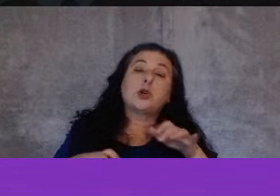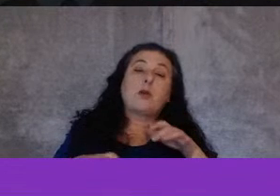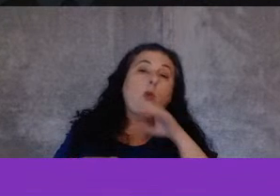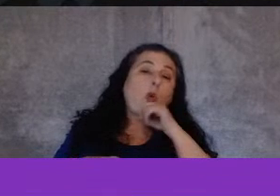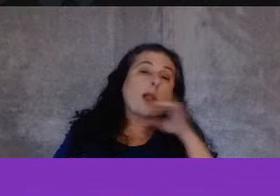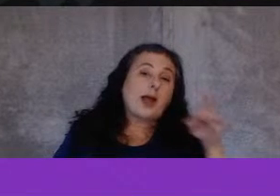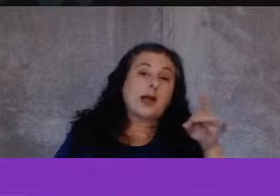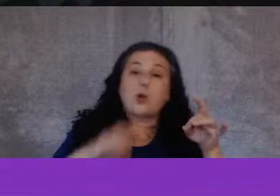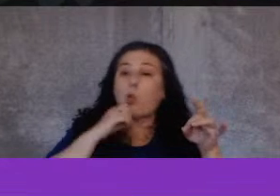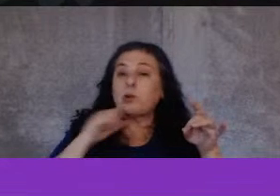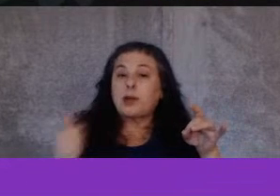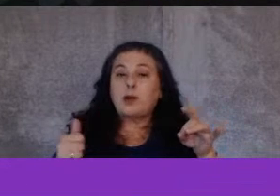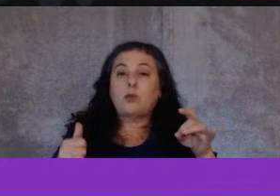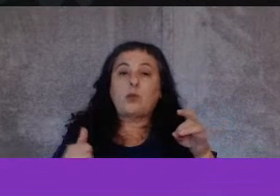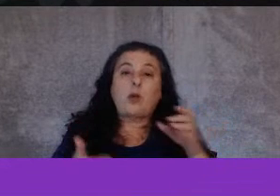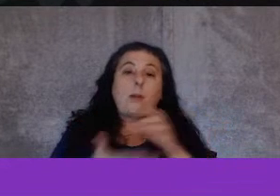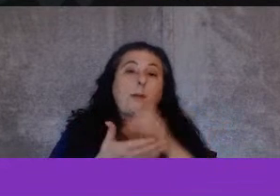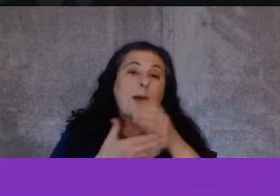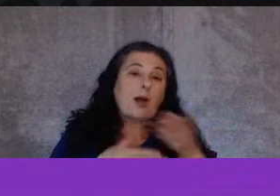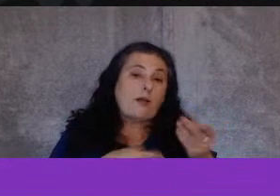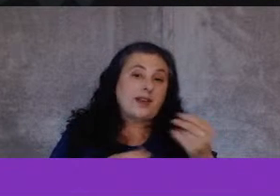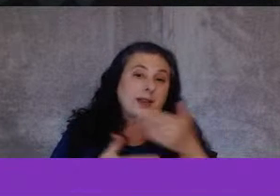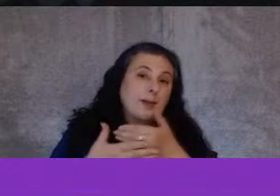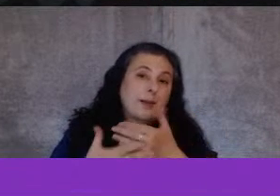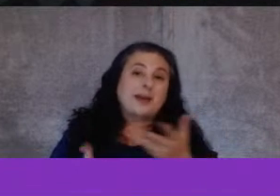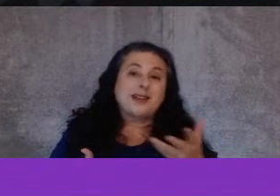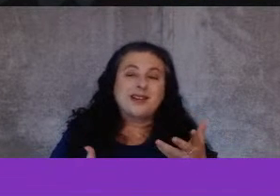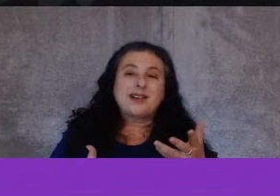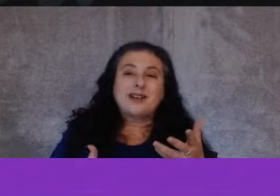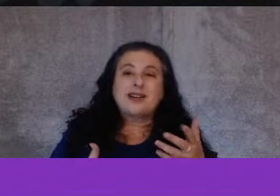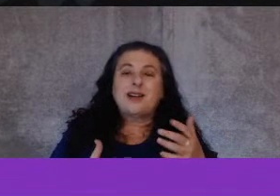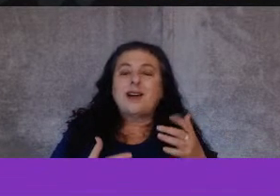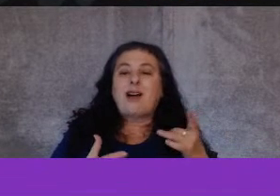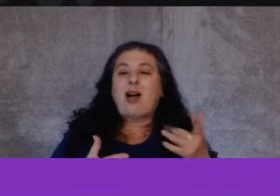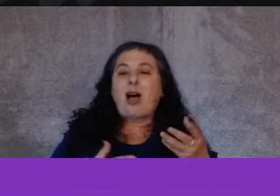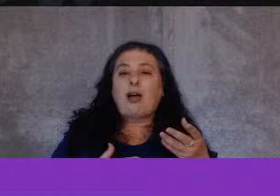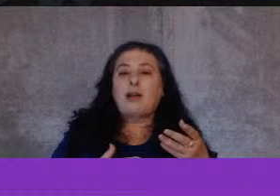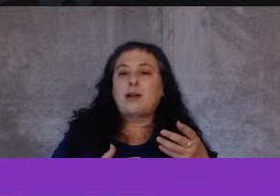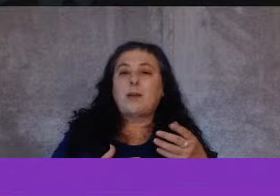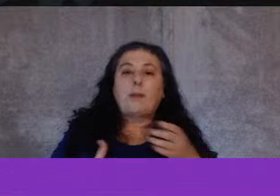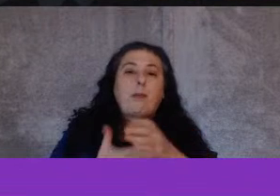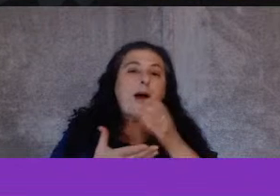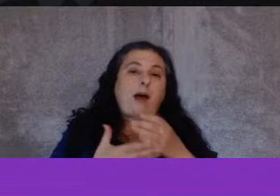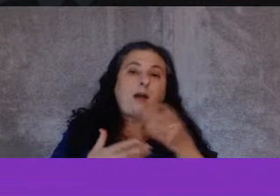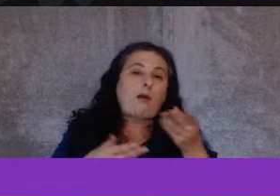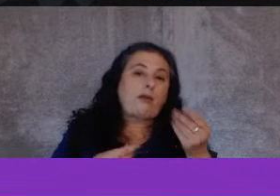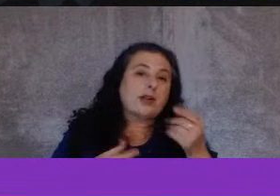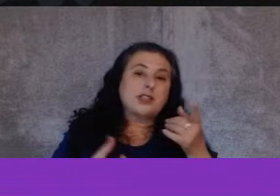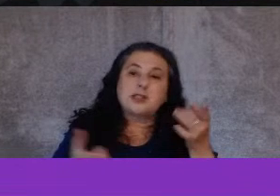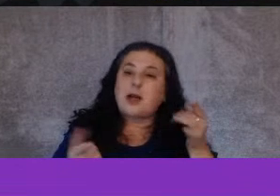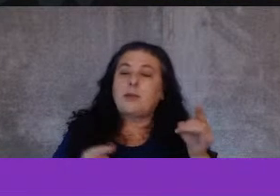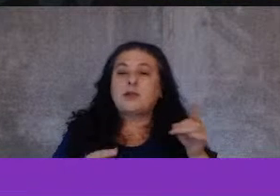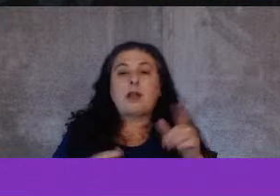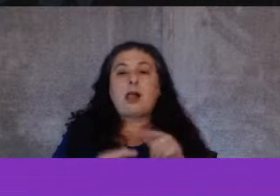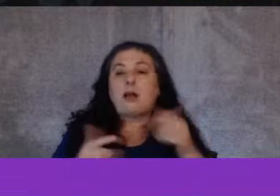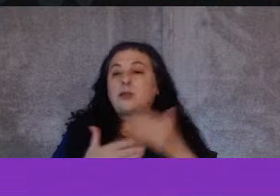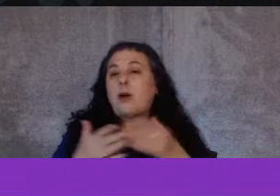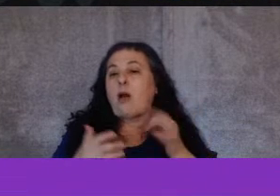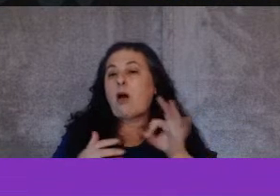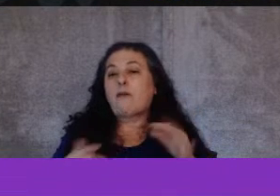10-year-old would bottle feed the baby, right? And so bottle feeding just went on. It was a large part of life